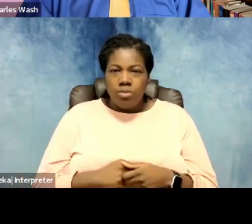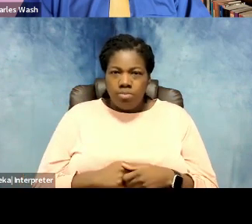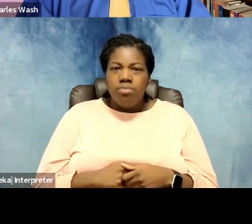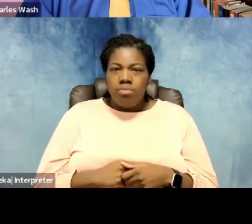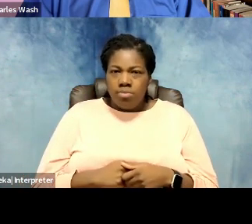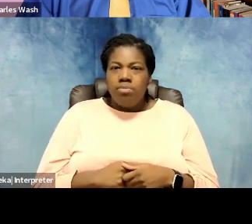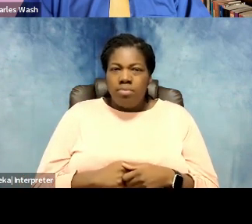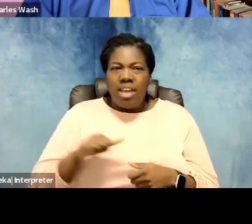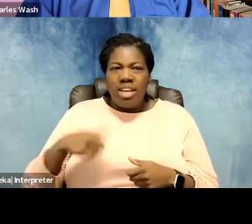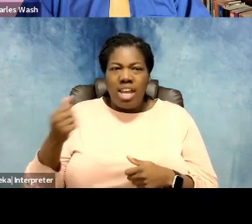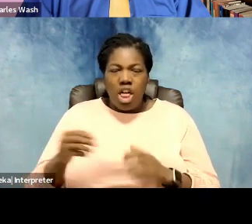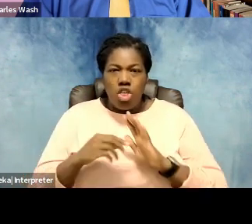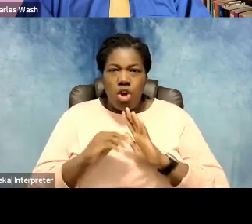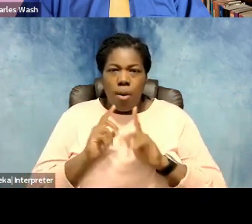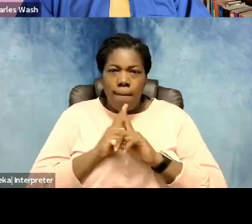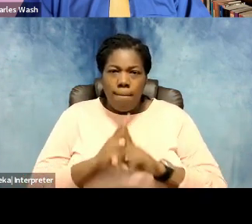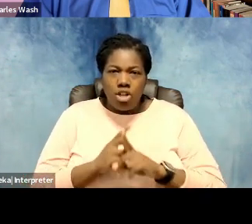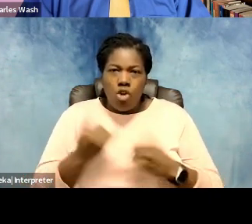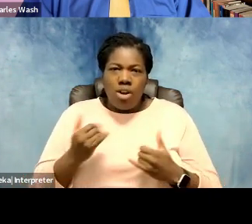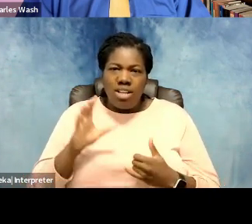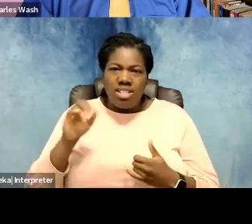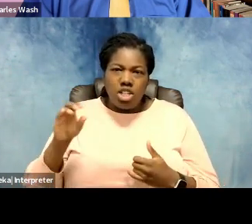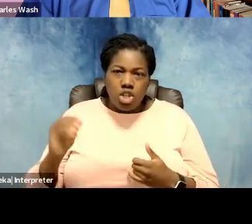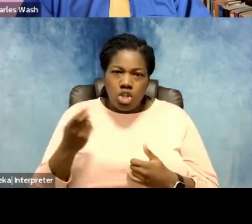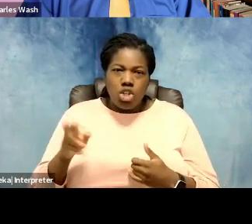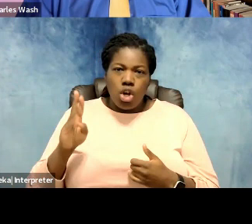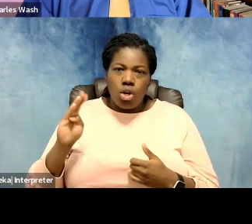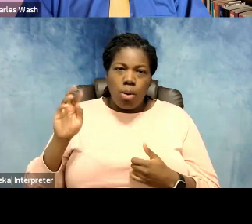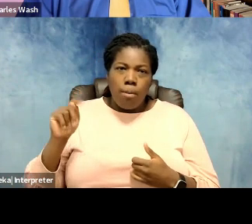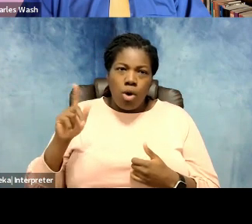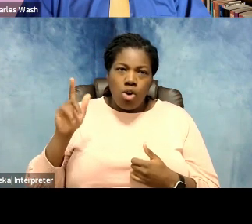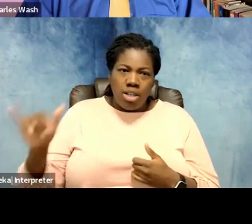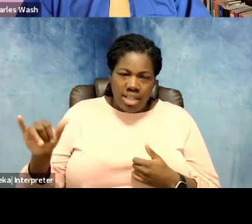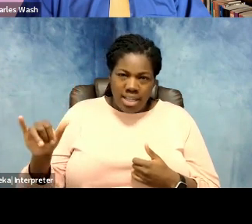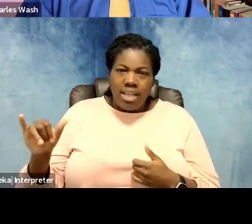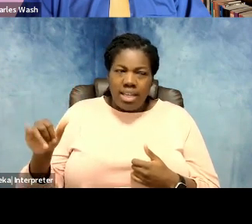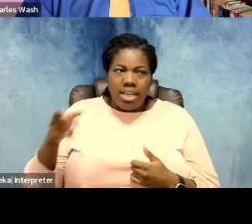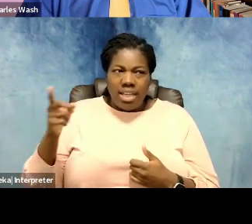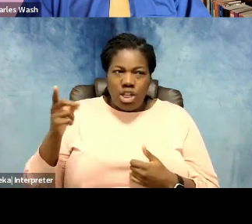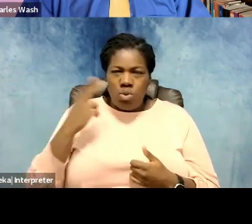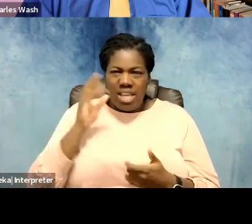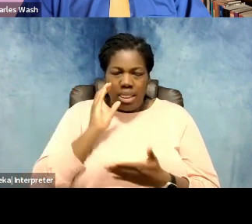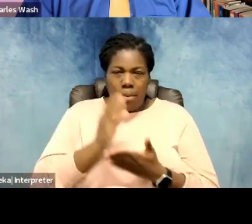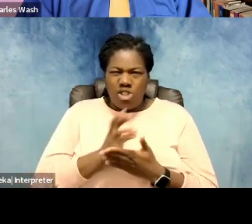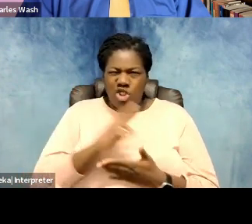I had other mentors like that of our current CEO, Dr. Bertley, Dr. Frederick Bertley, who you see here on the right. Again,